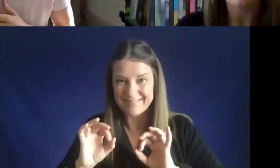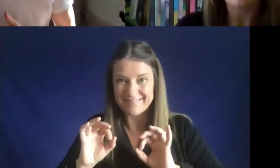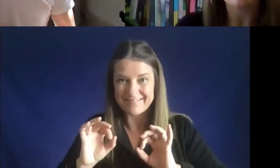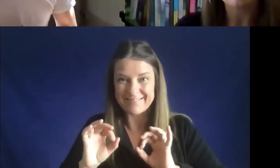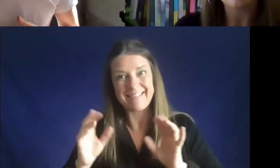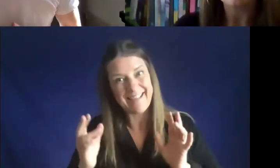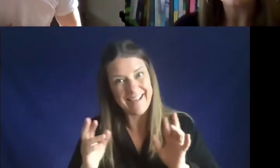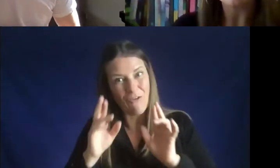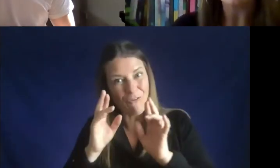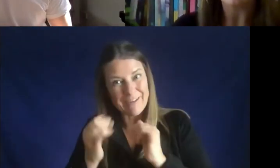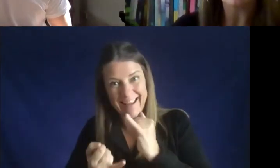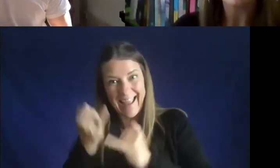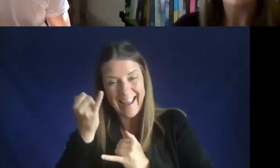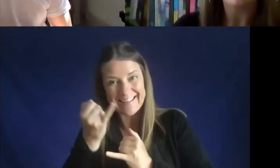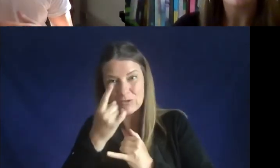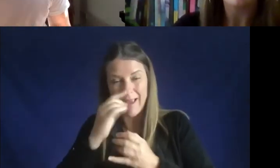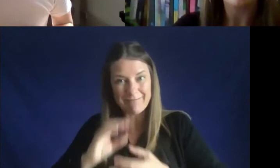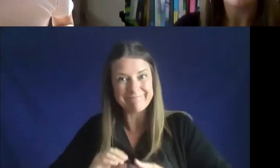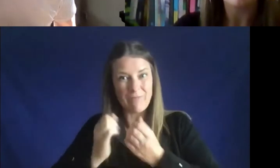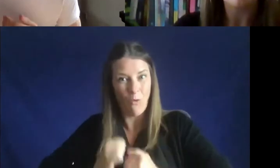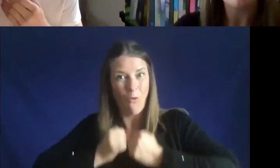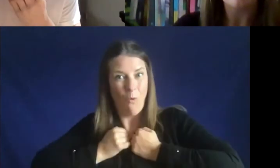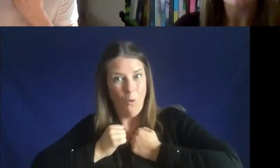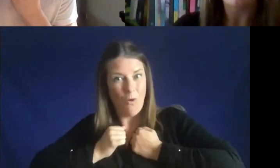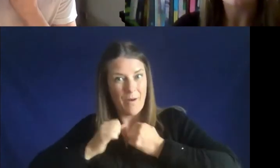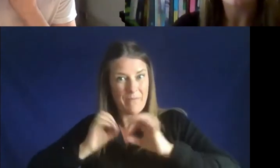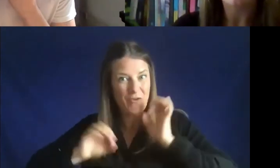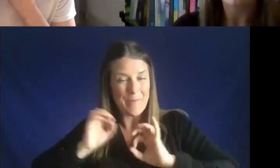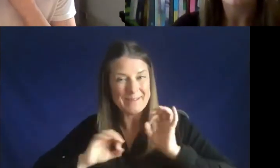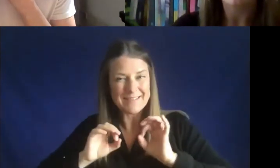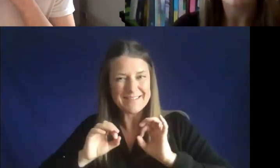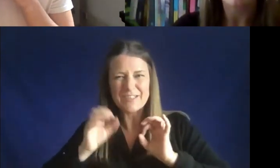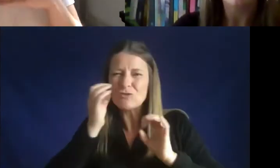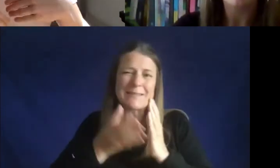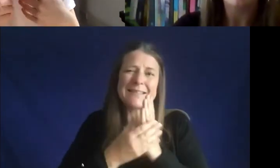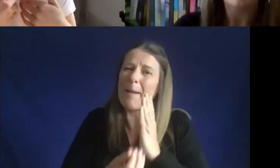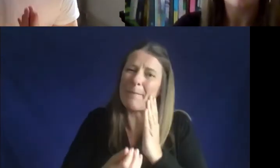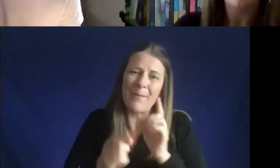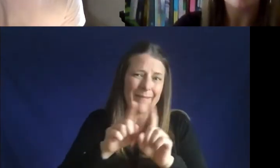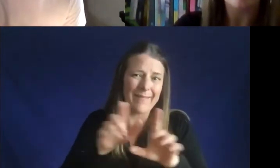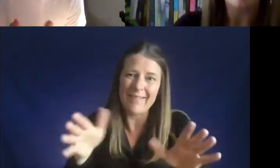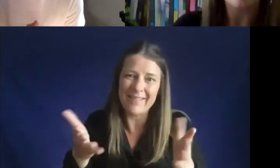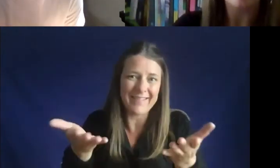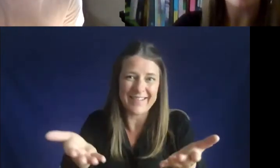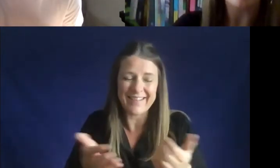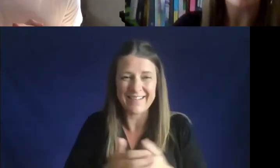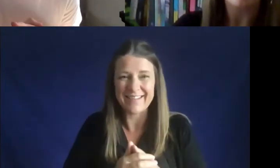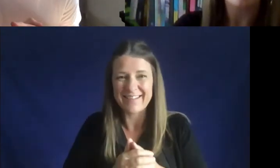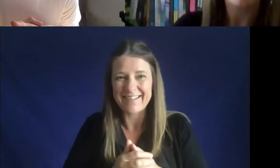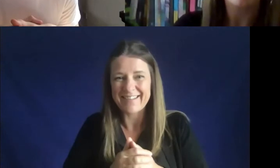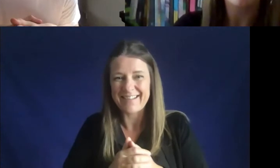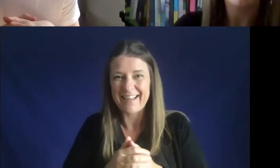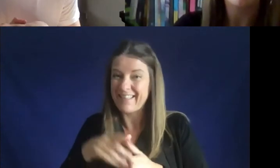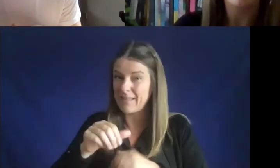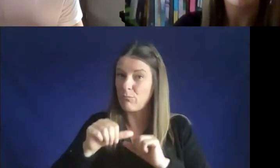a few little performances that you can do for yourself. So those are a few examples, and the process